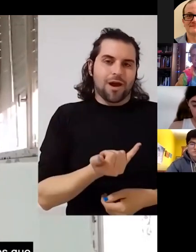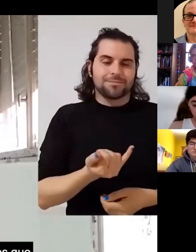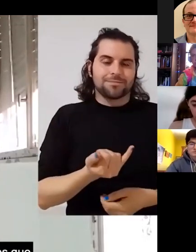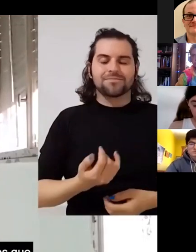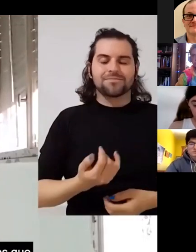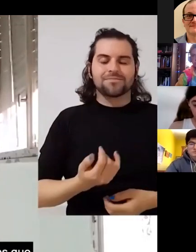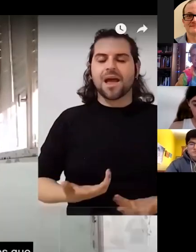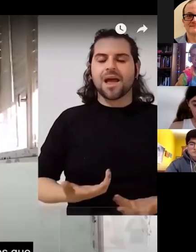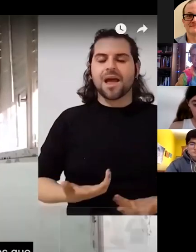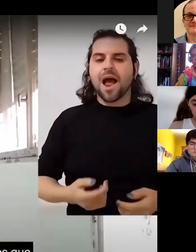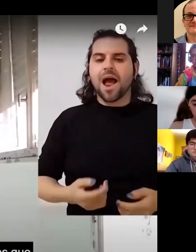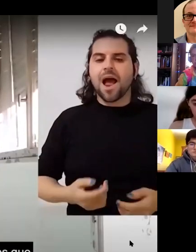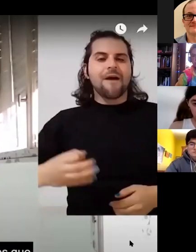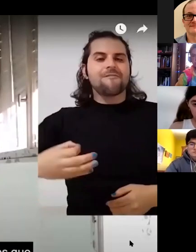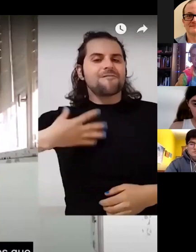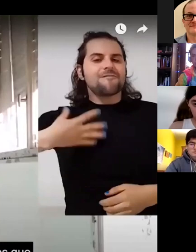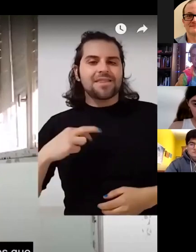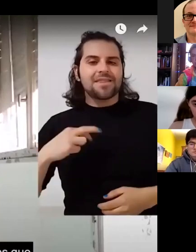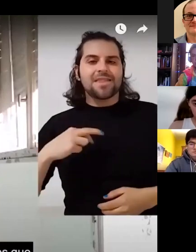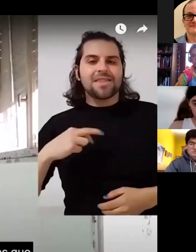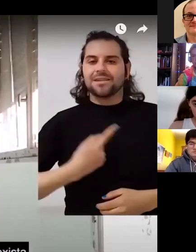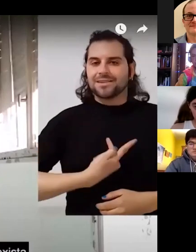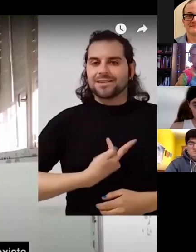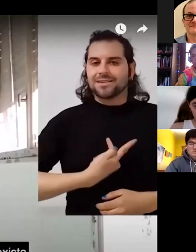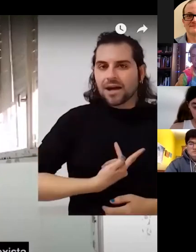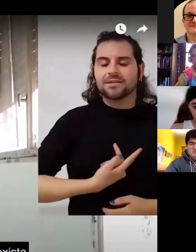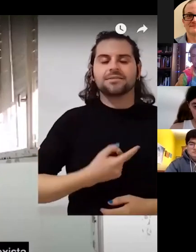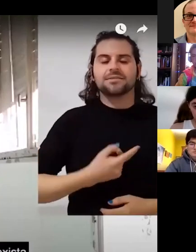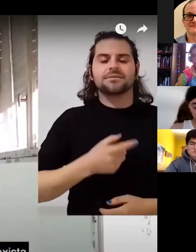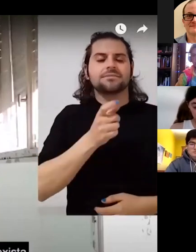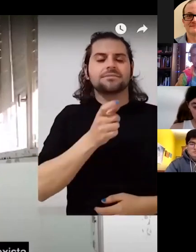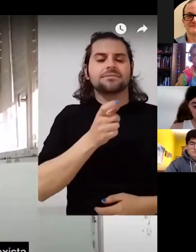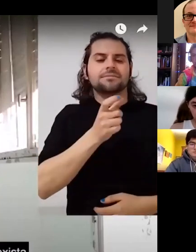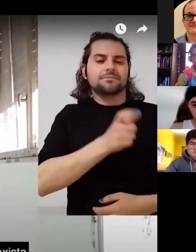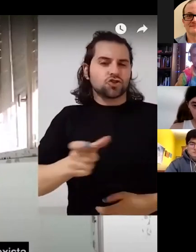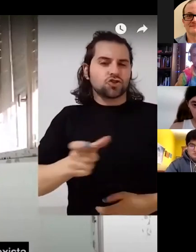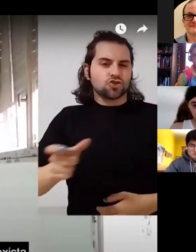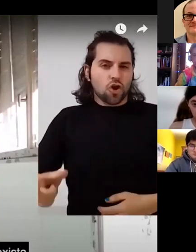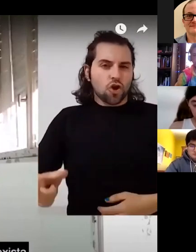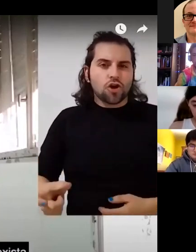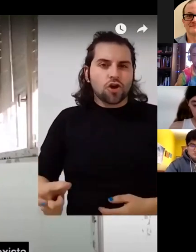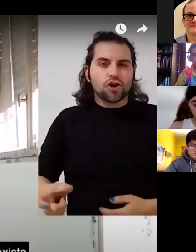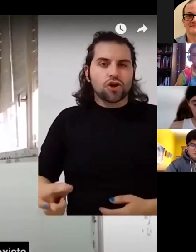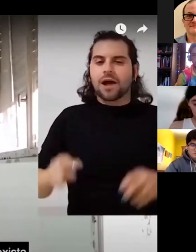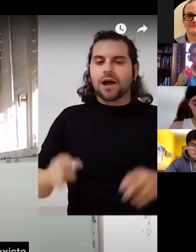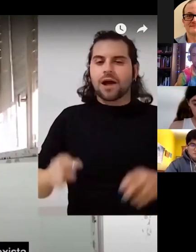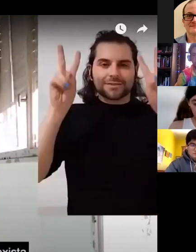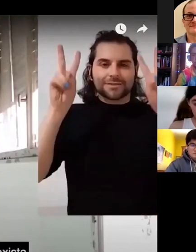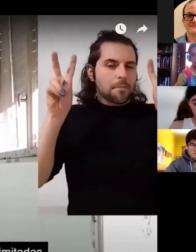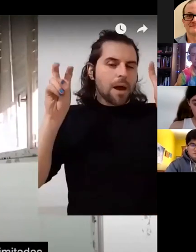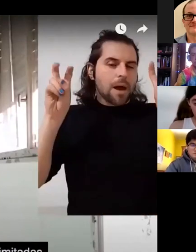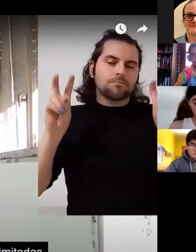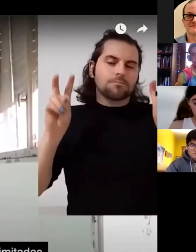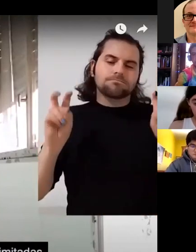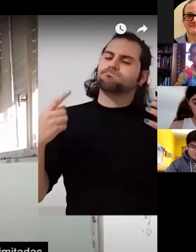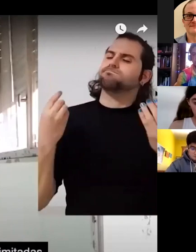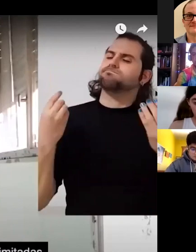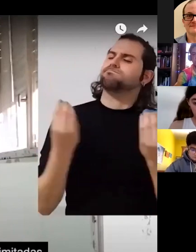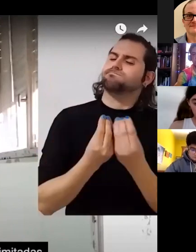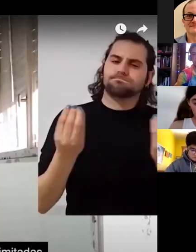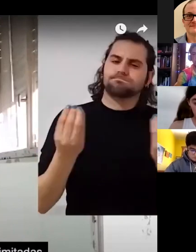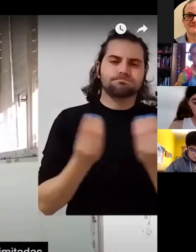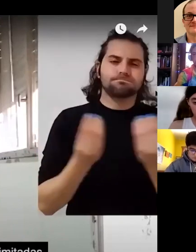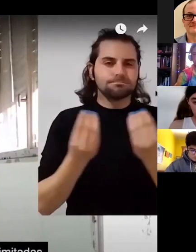So anything really pertaining our life, or anything that means being a